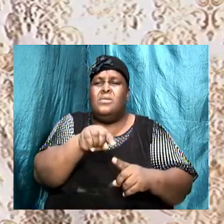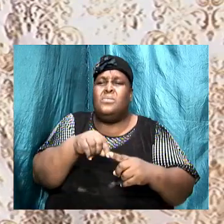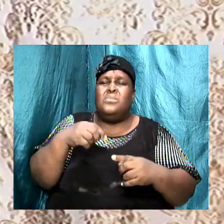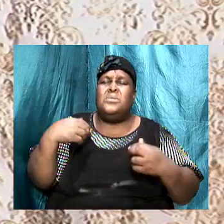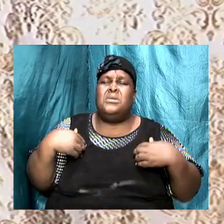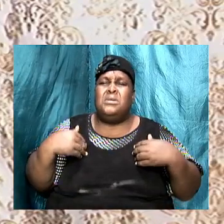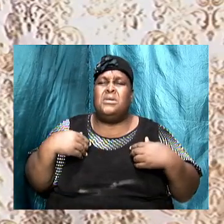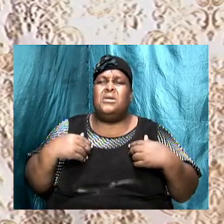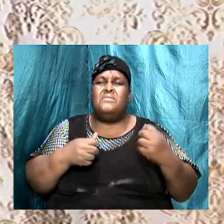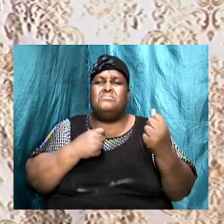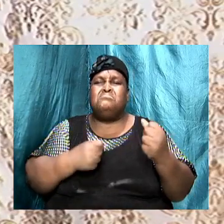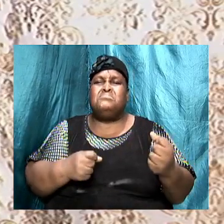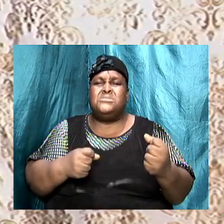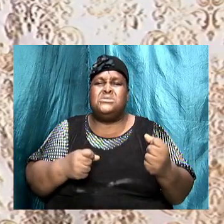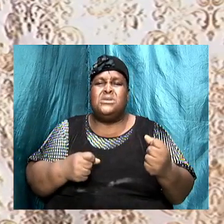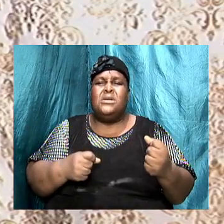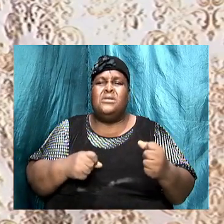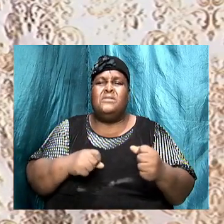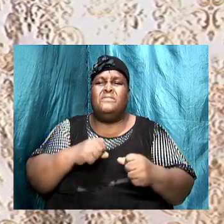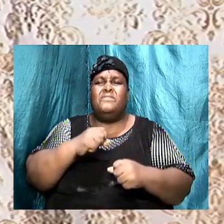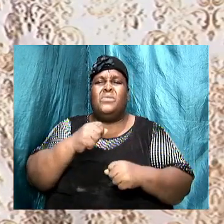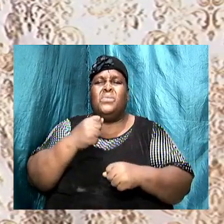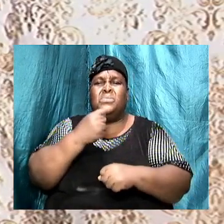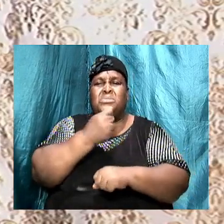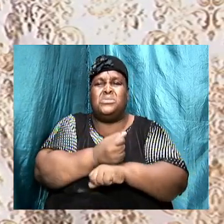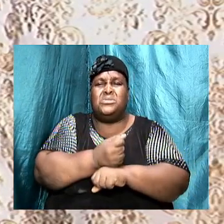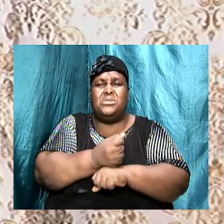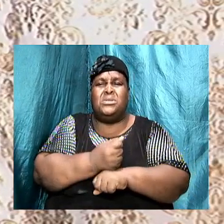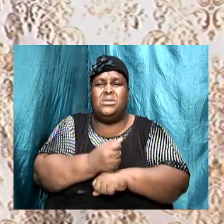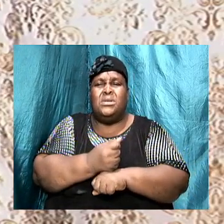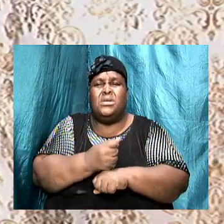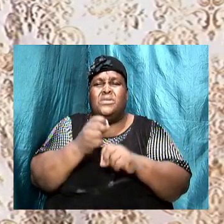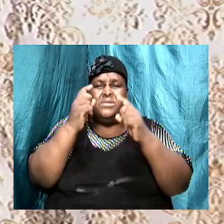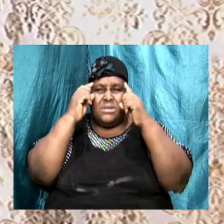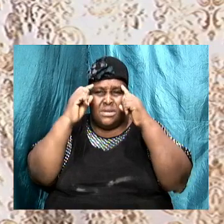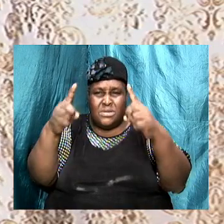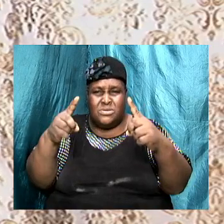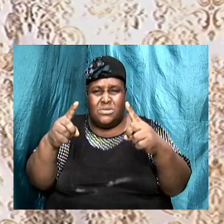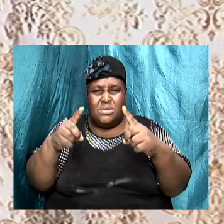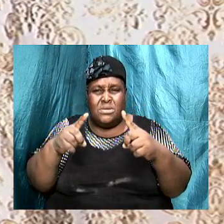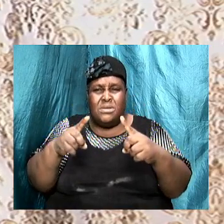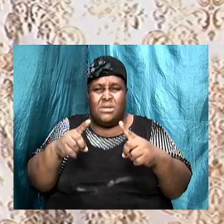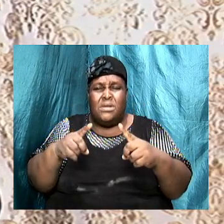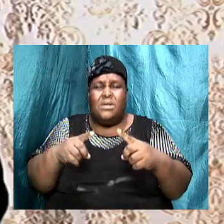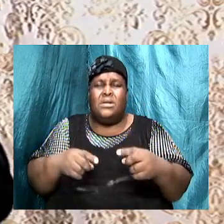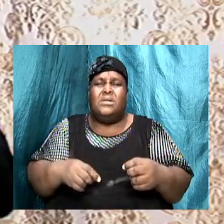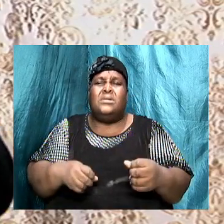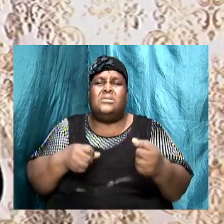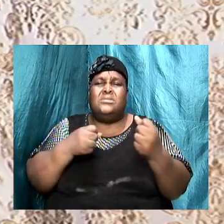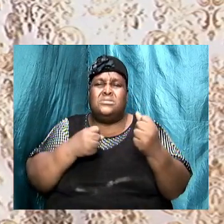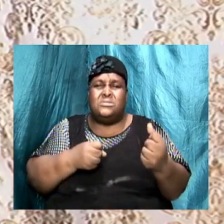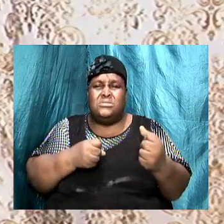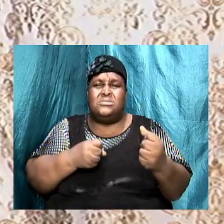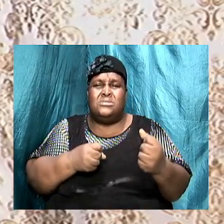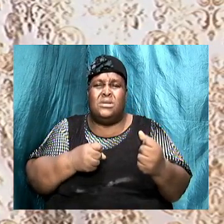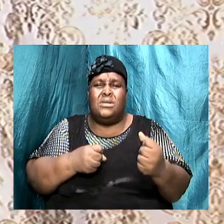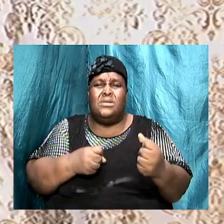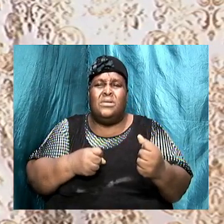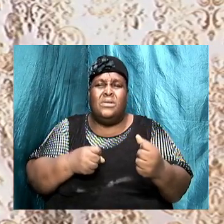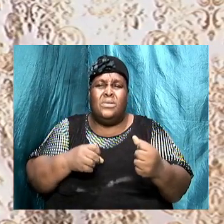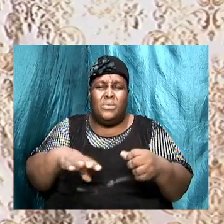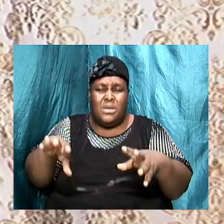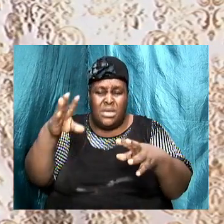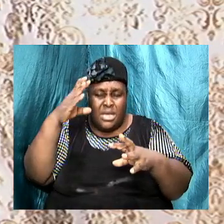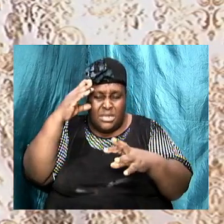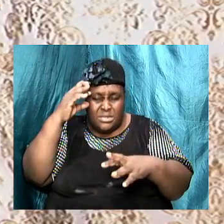foundation for our doctrine, and we have a solid platform on which we can launch our teachings